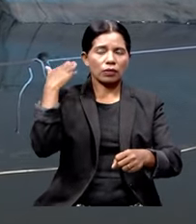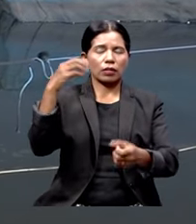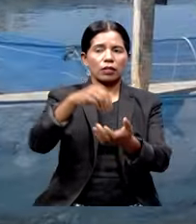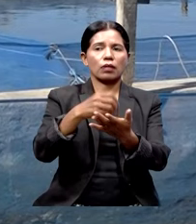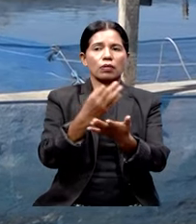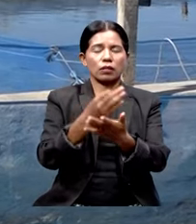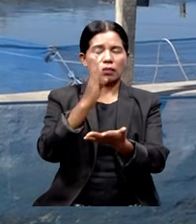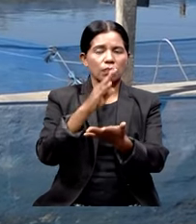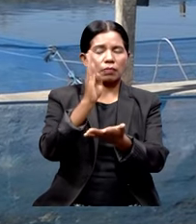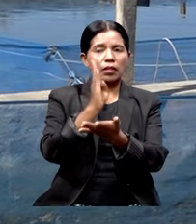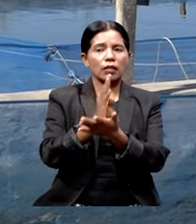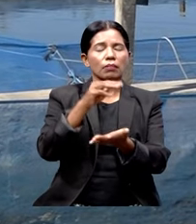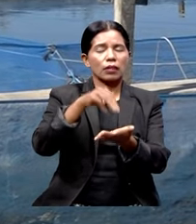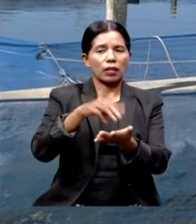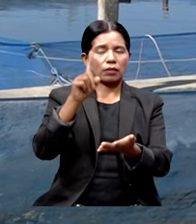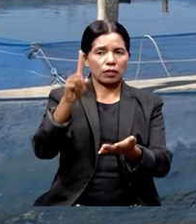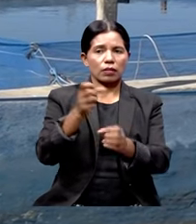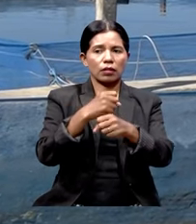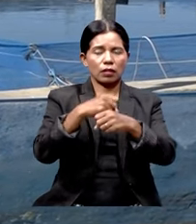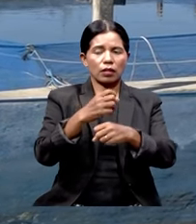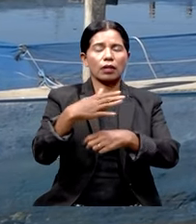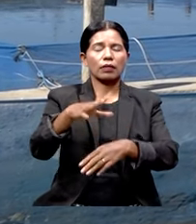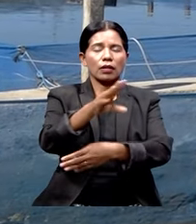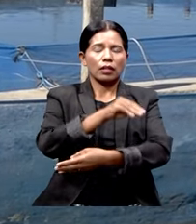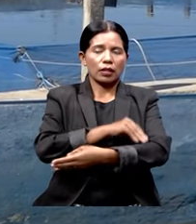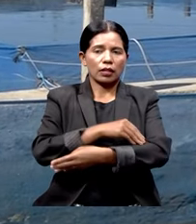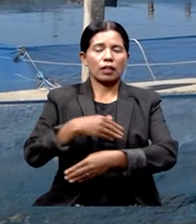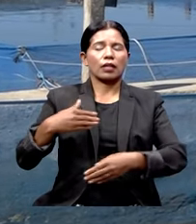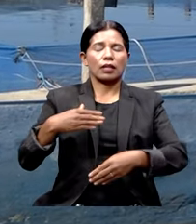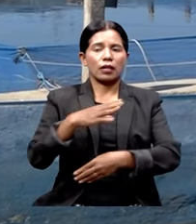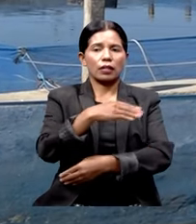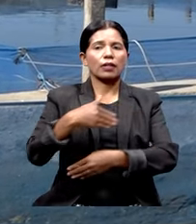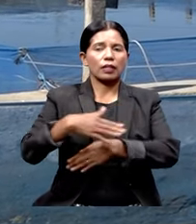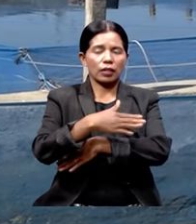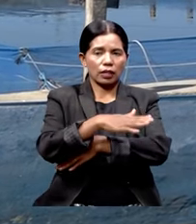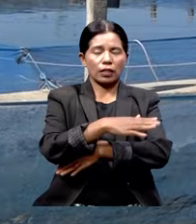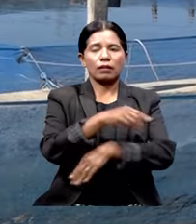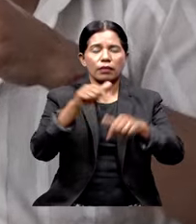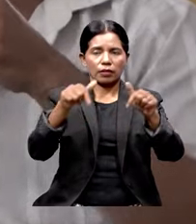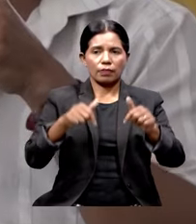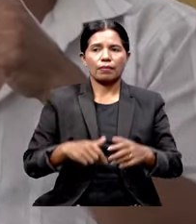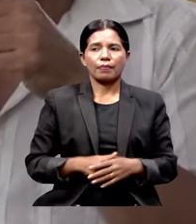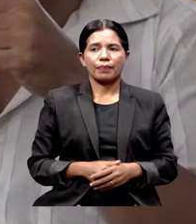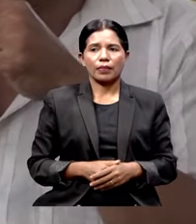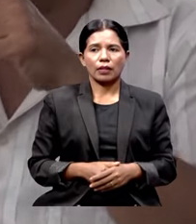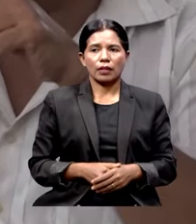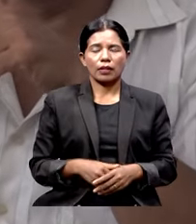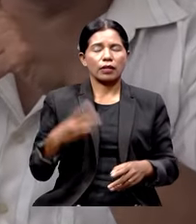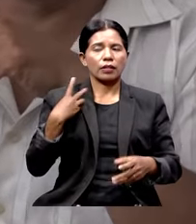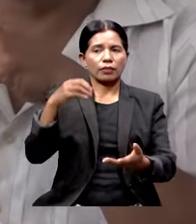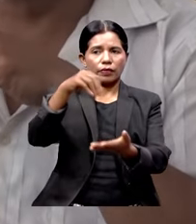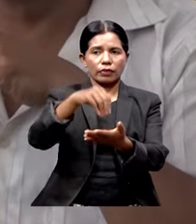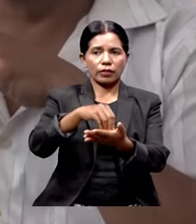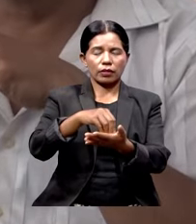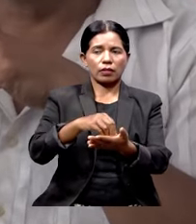8 milhão ida resin o di halo investimento ha kia kanimar no ikan ia area refere. Idane investimento, idane